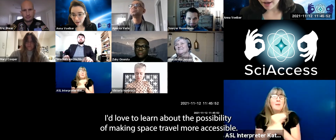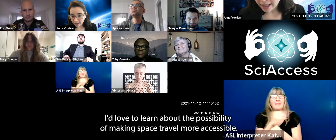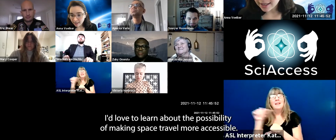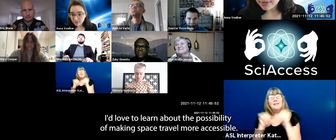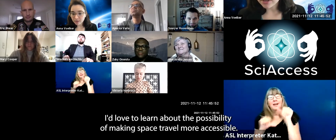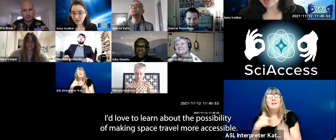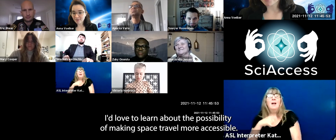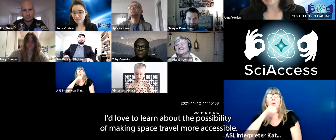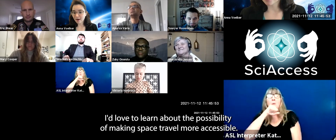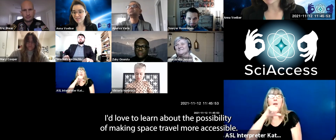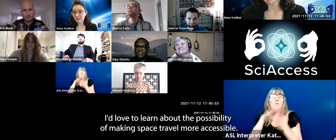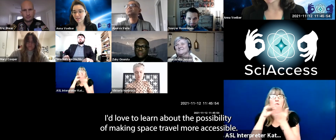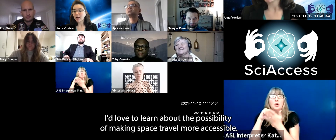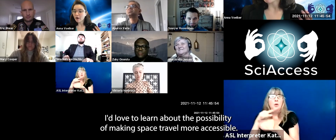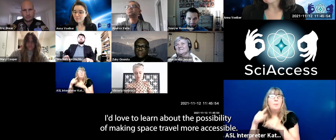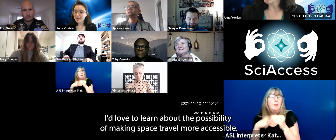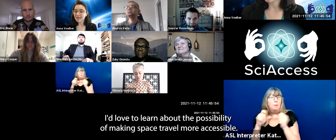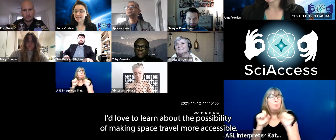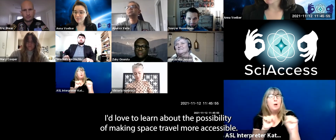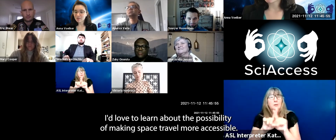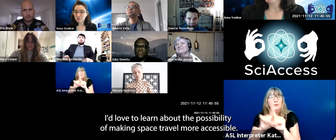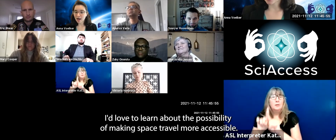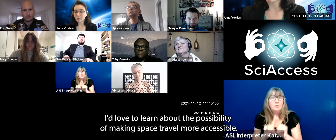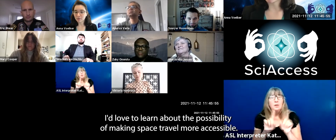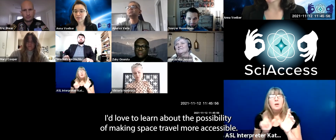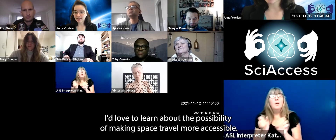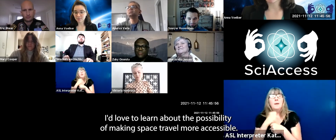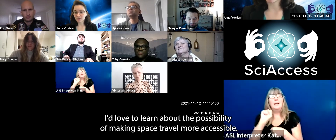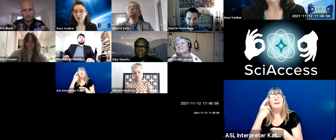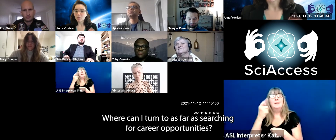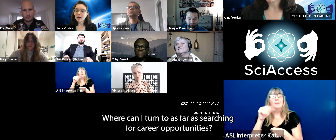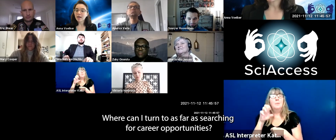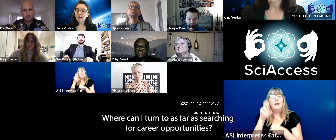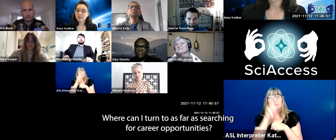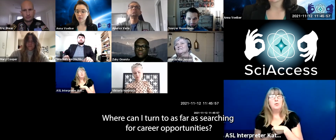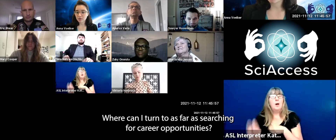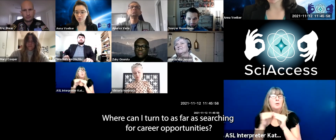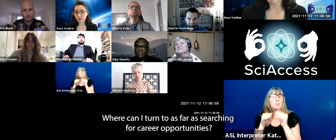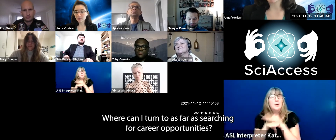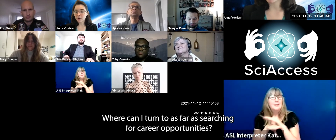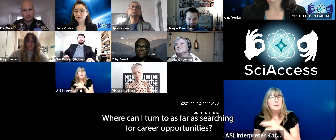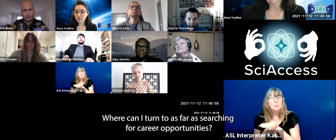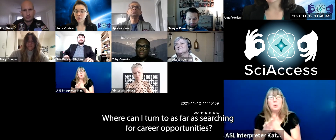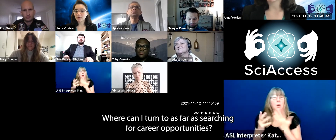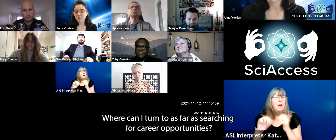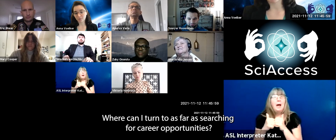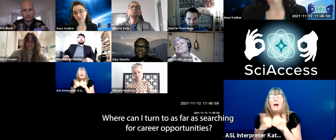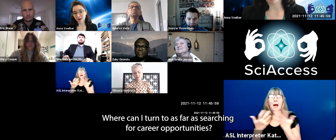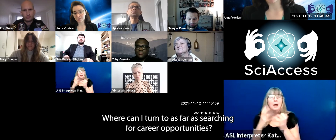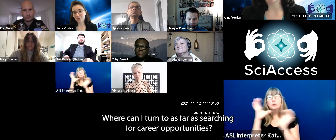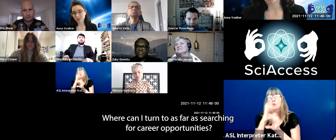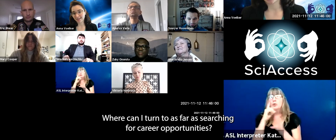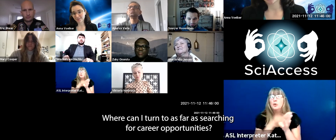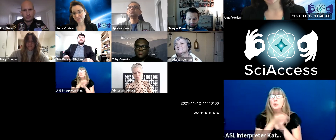learn about the possibility of making space travel more accessible. Where can I turn to as far as searching for